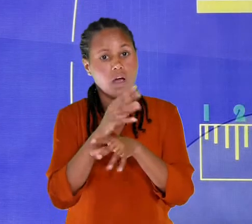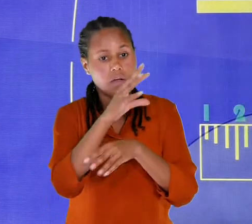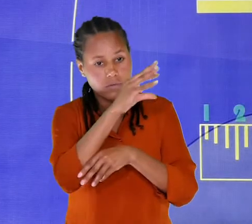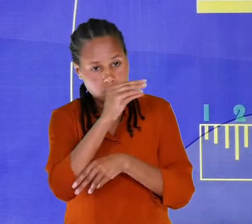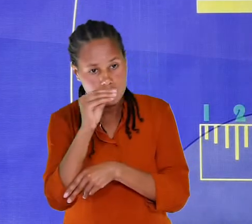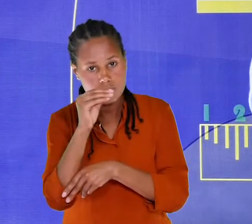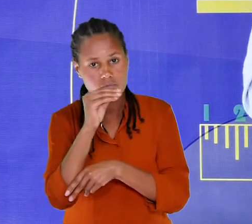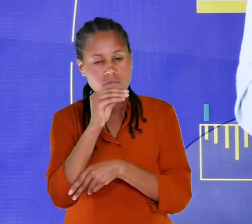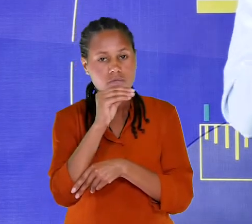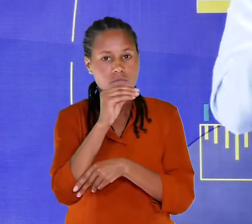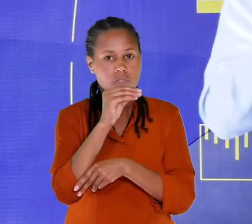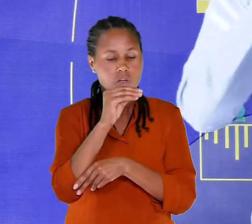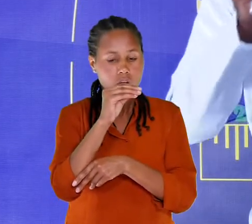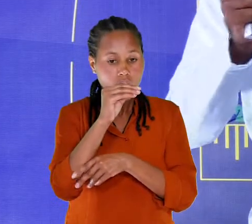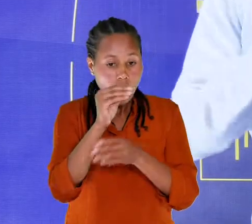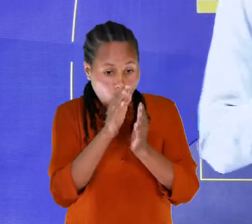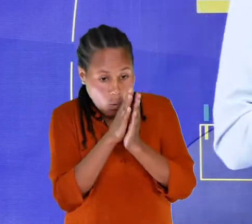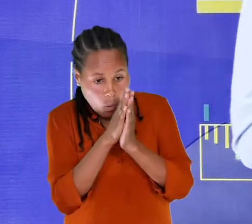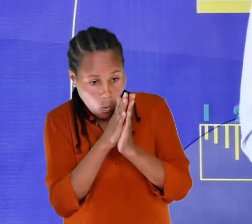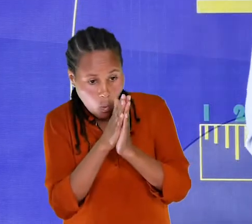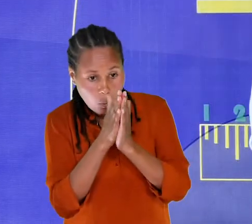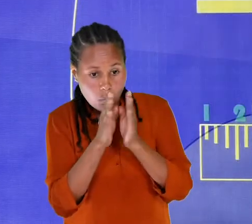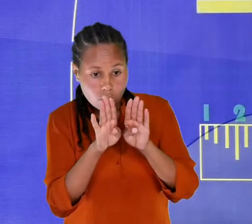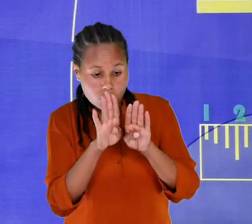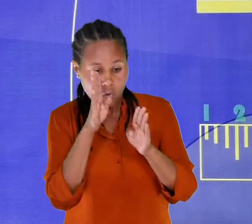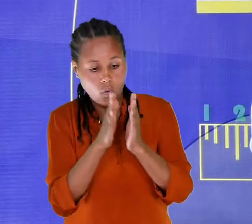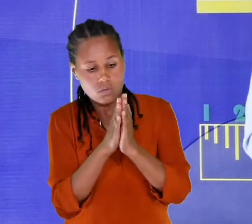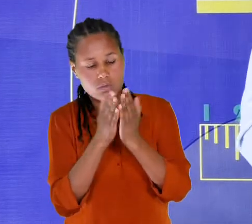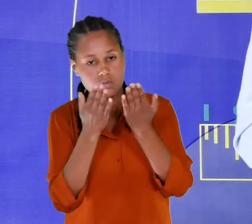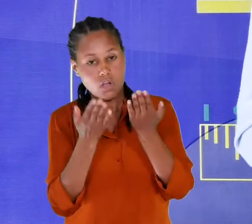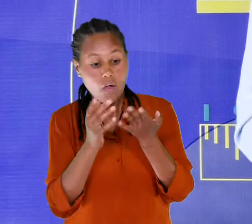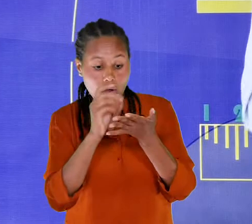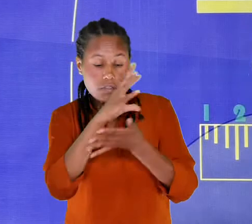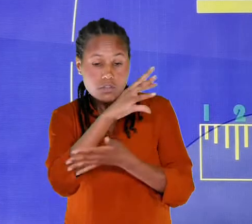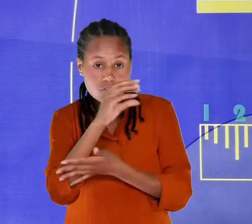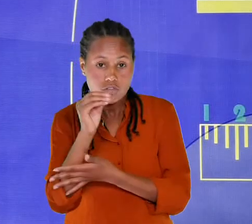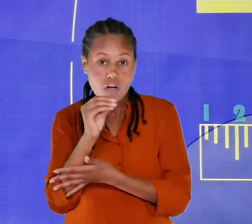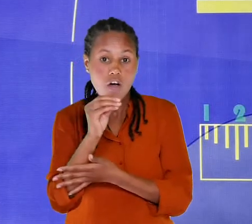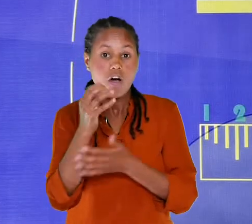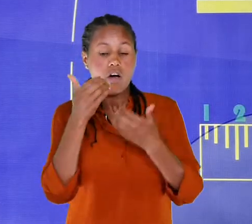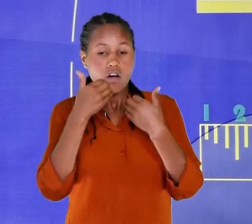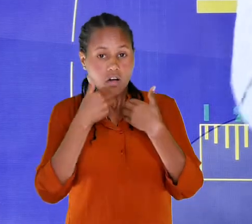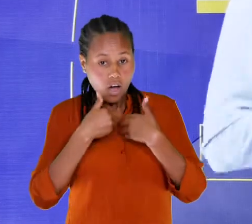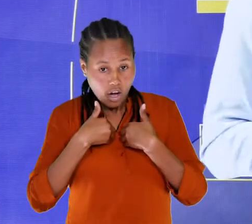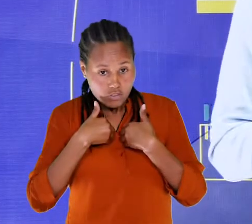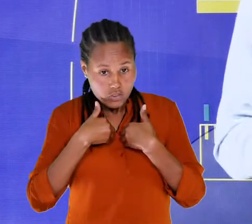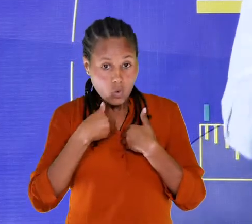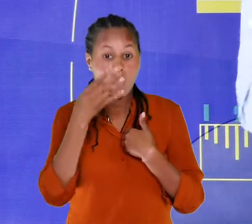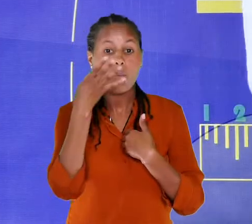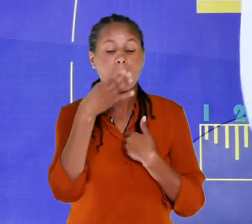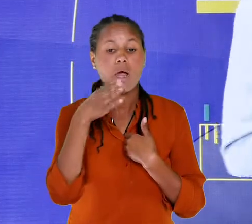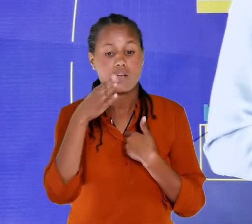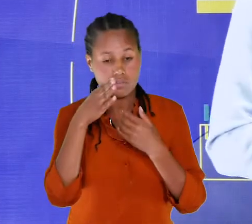and open your exercise book and have your pen